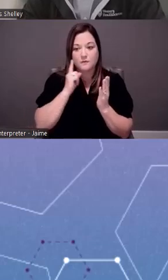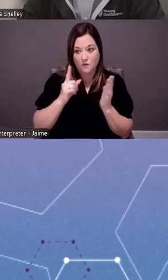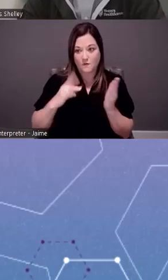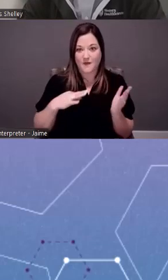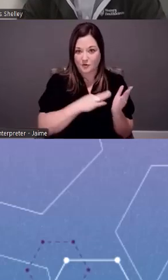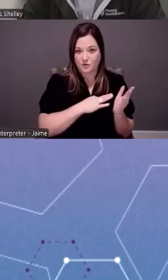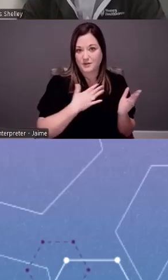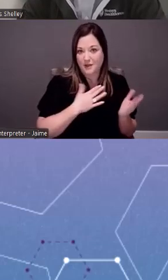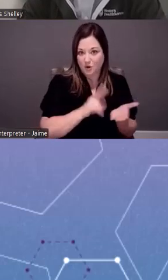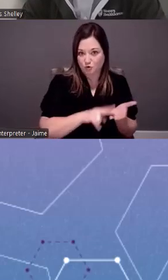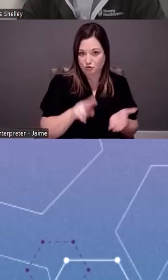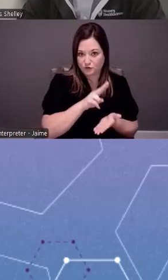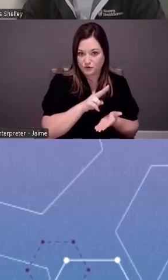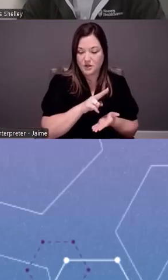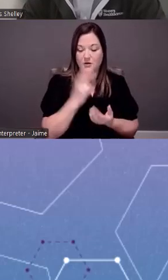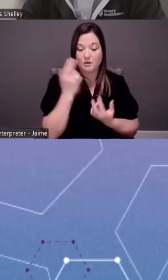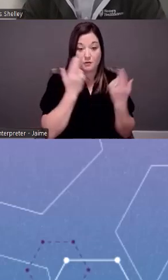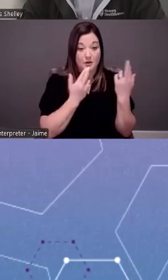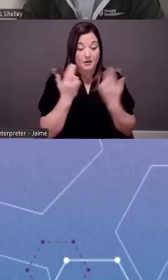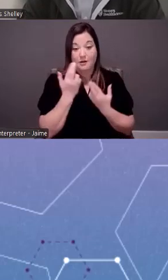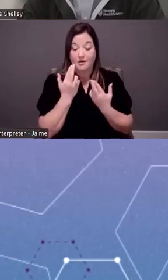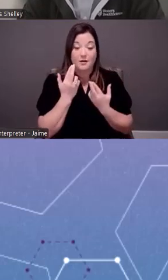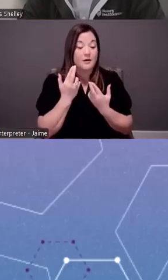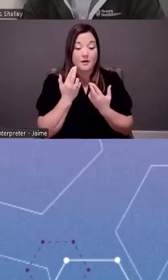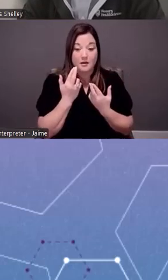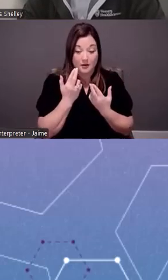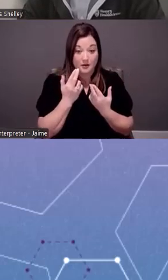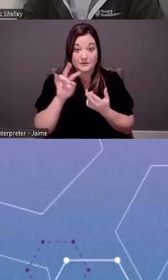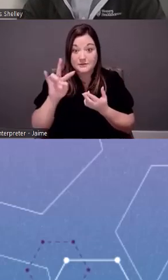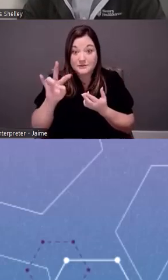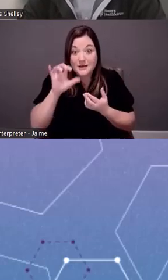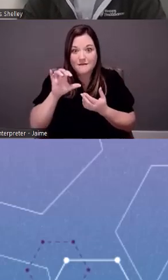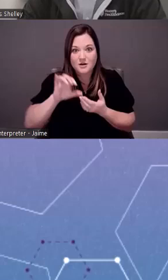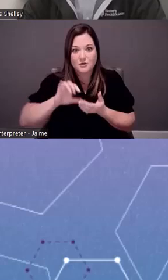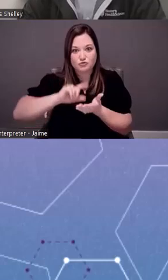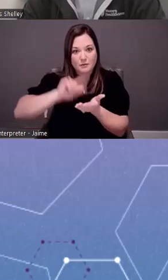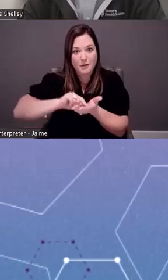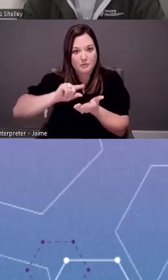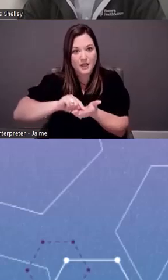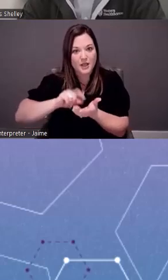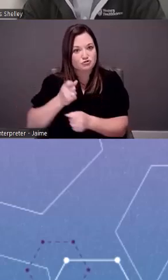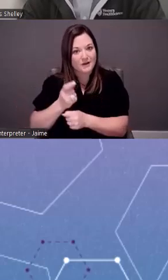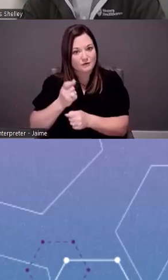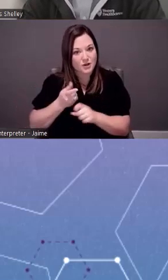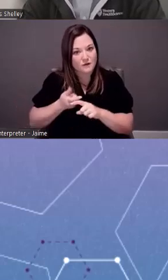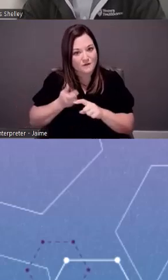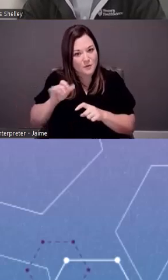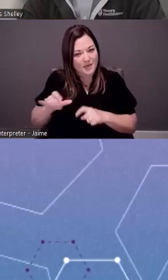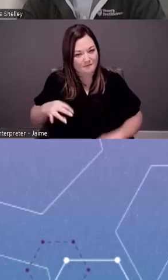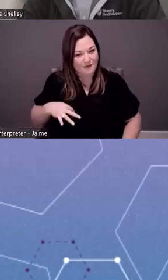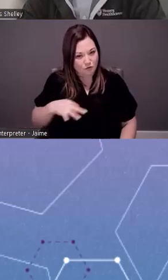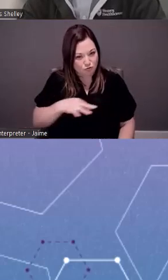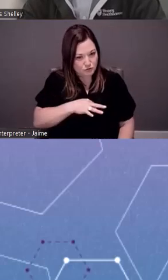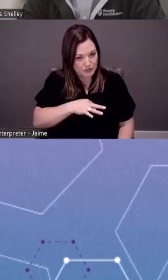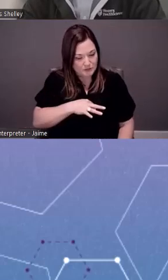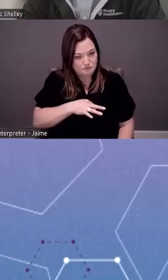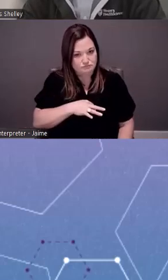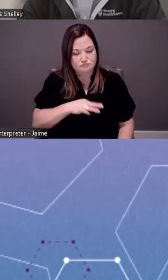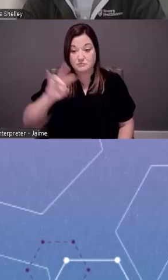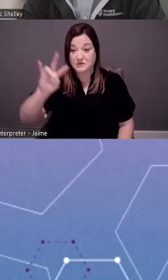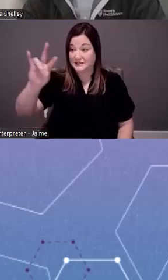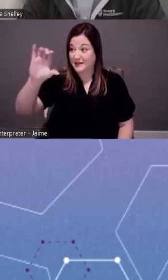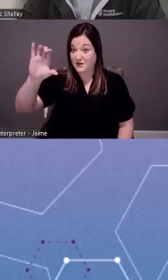university, and realizing there was about 700 publications a year in this faculty. And of those